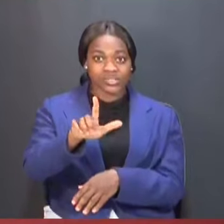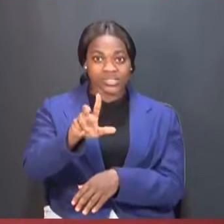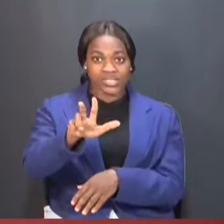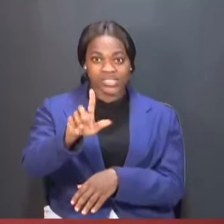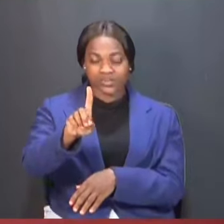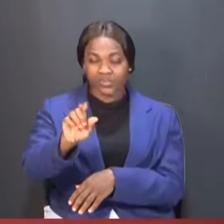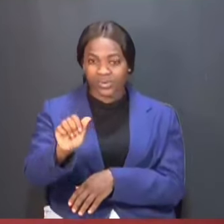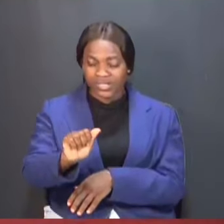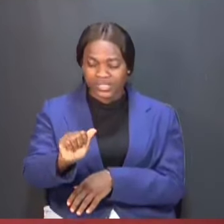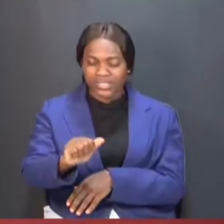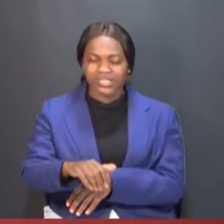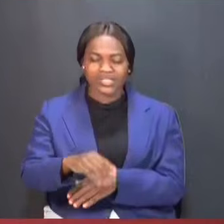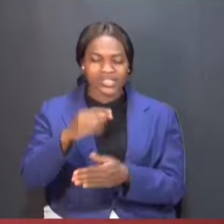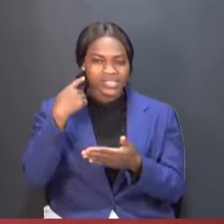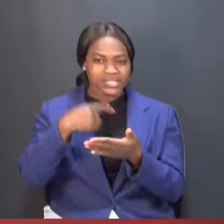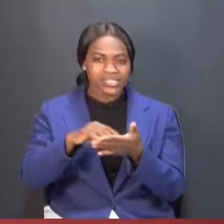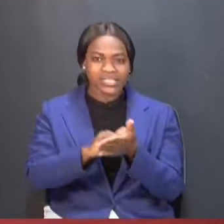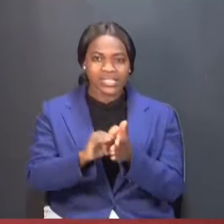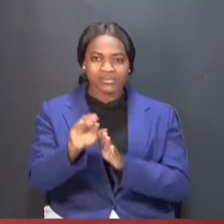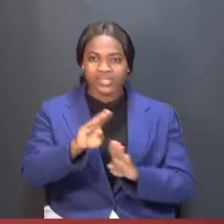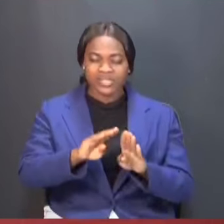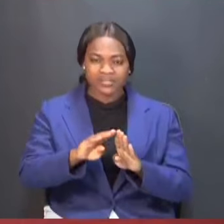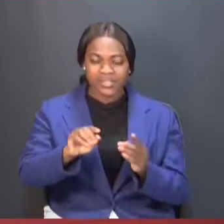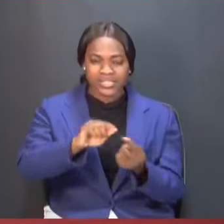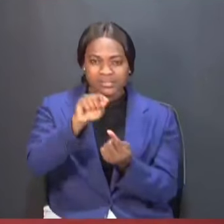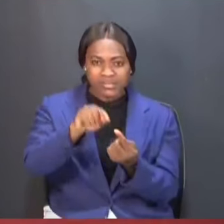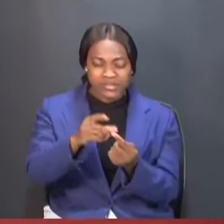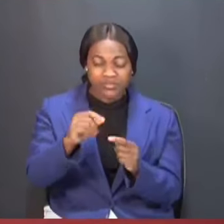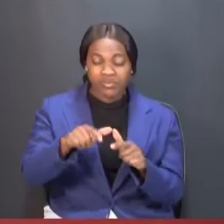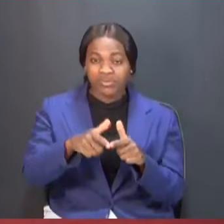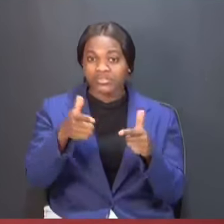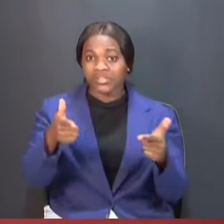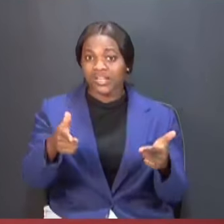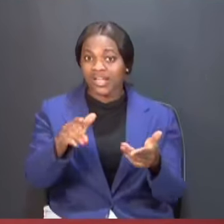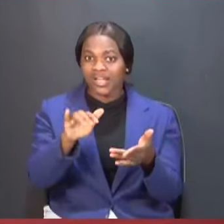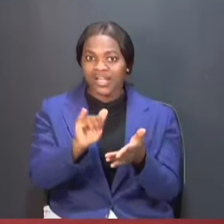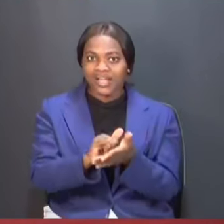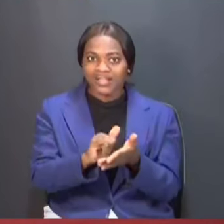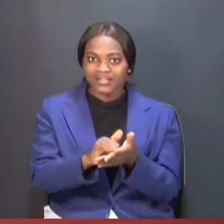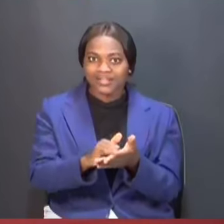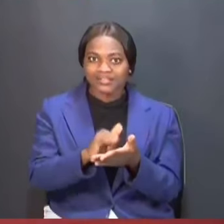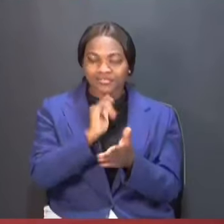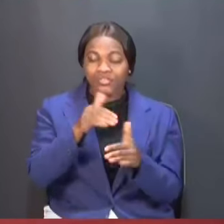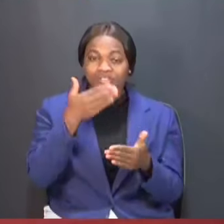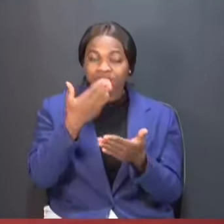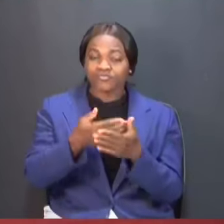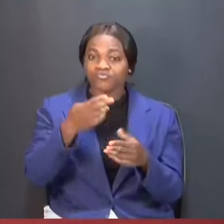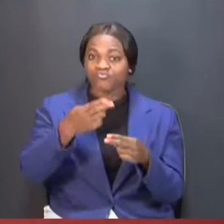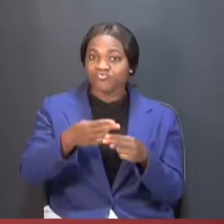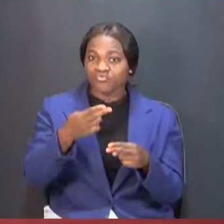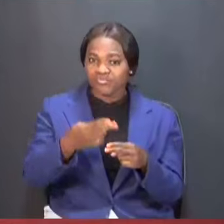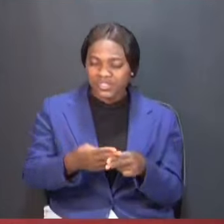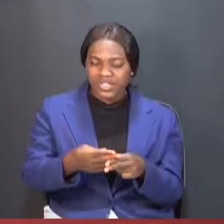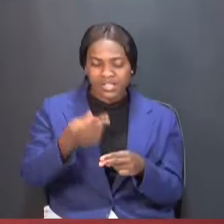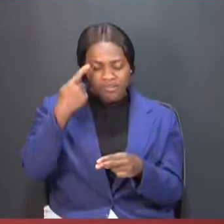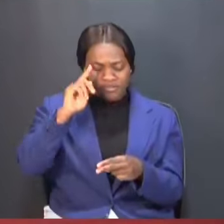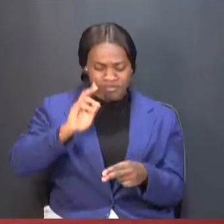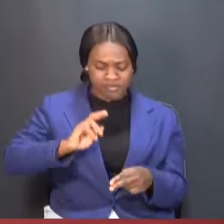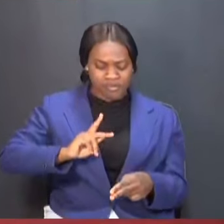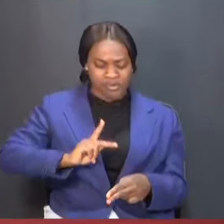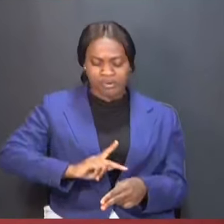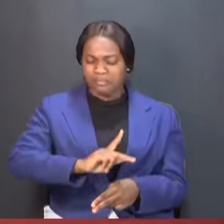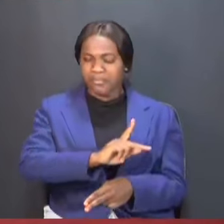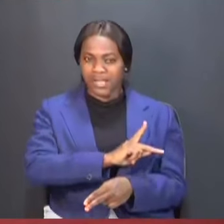conduct, whether specific or general, that brings Parliament into disrepute or undermines its institutional